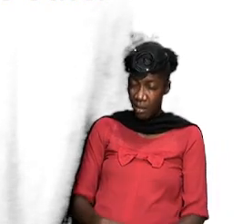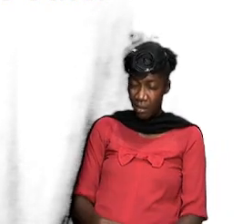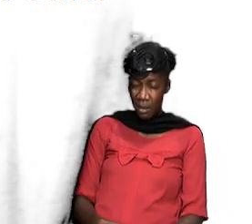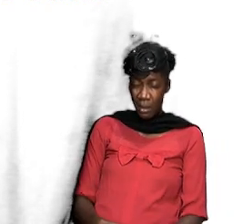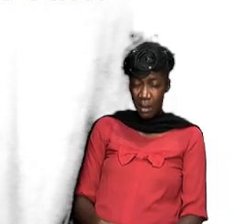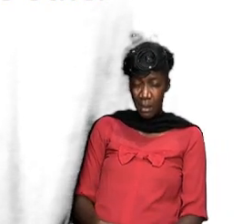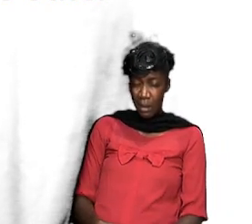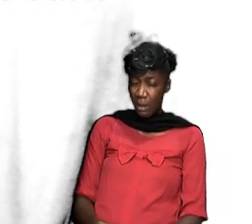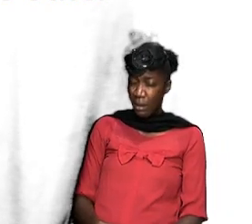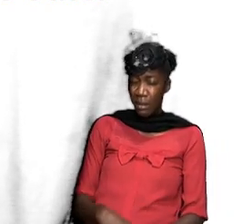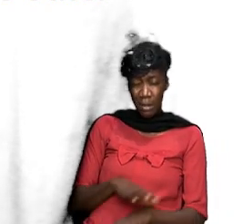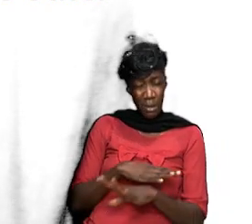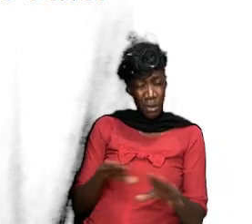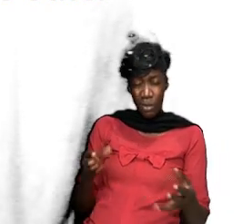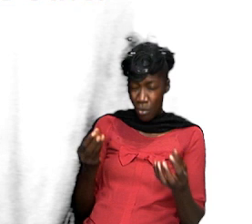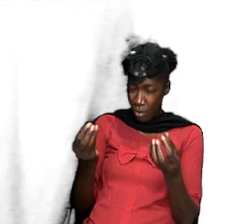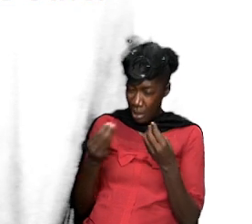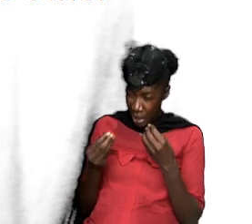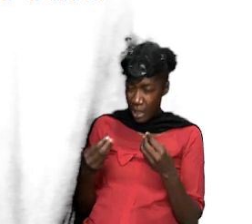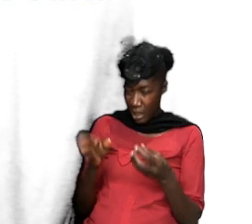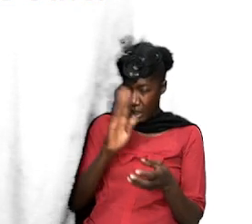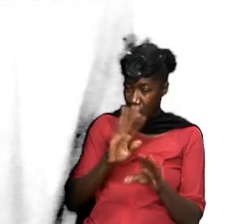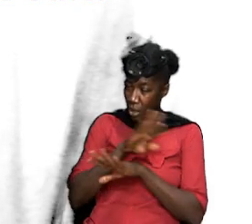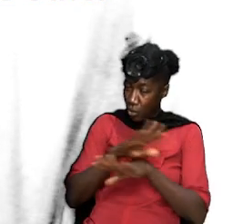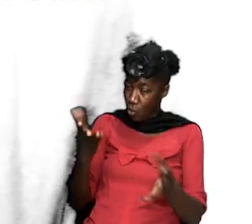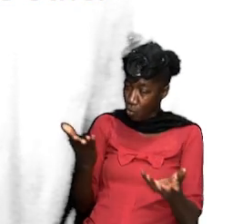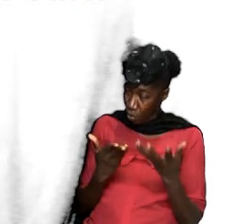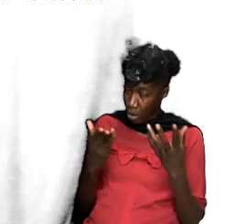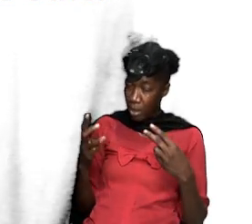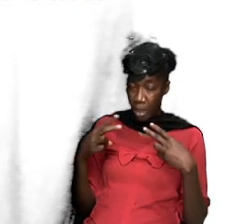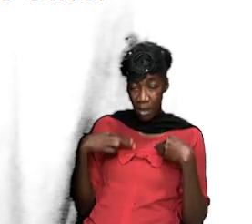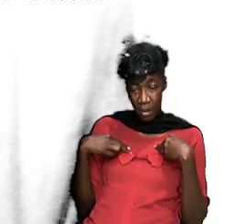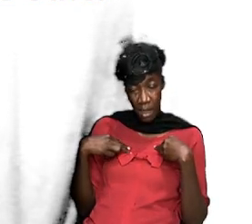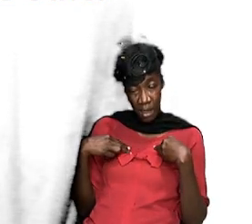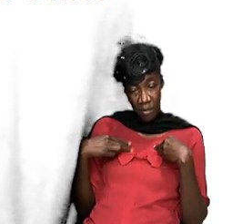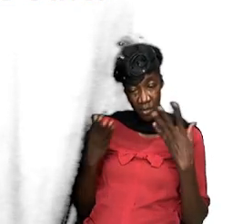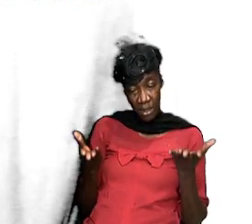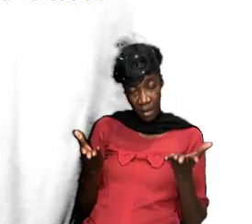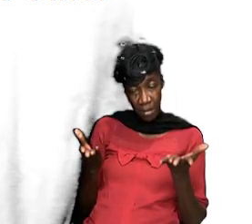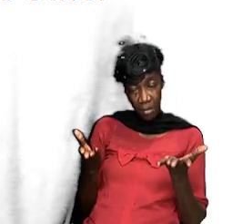If you don't get it, it is because God don't want you to have it.